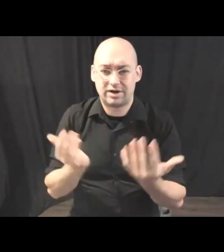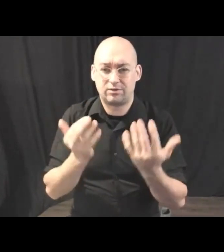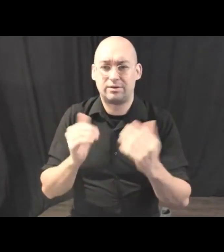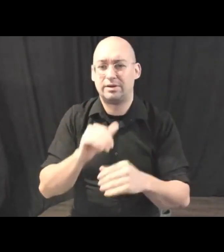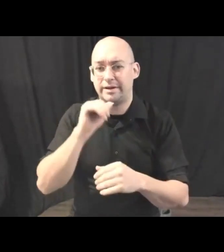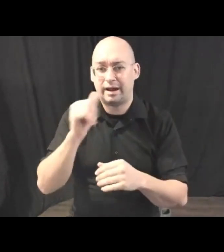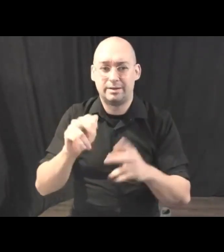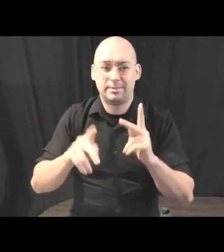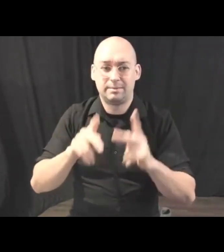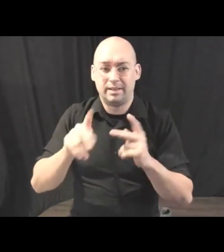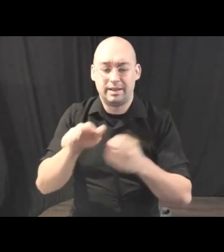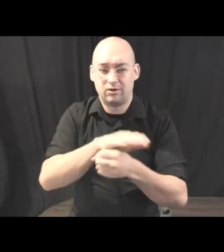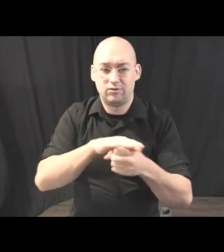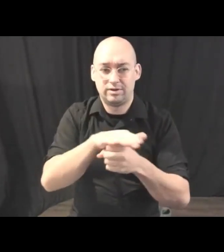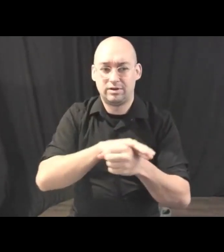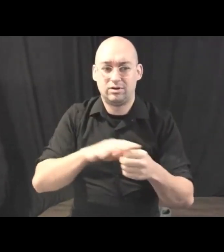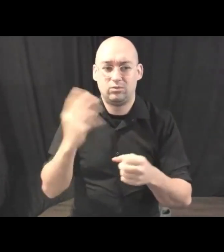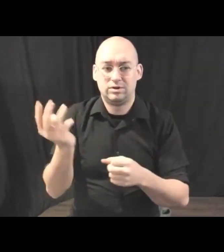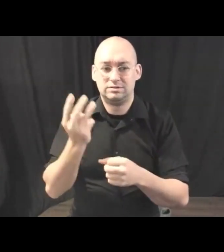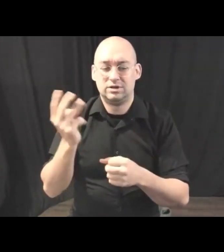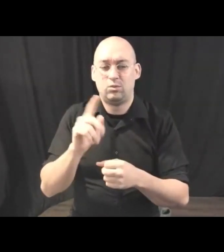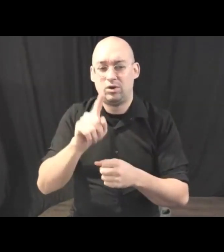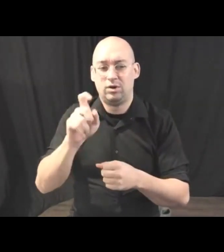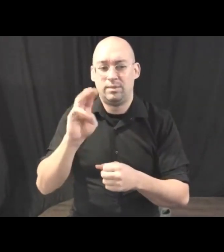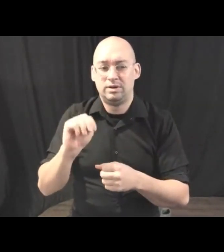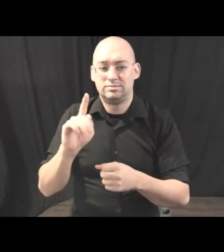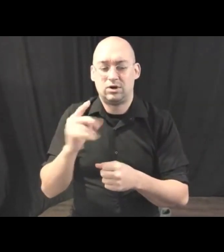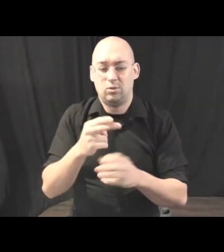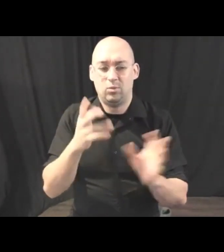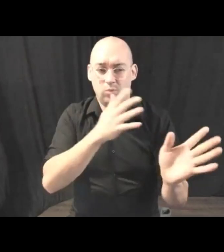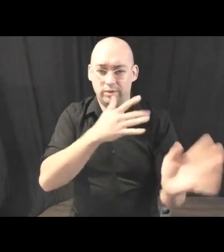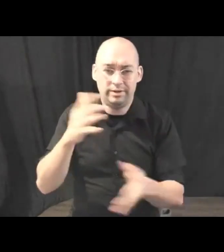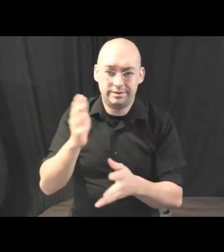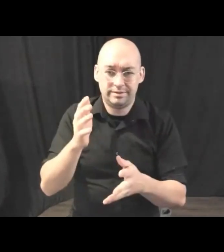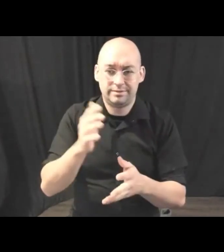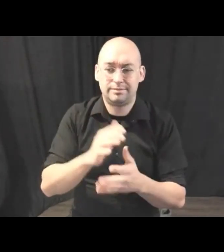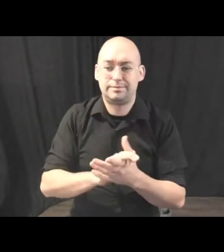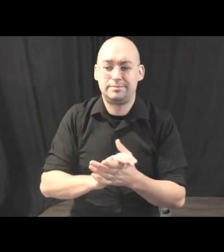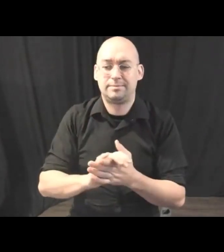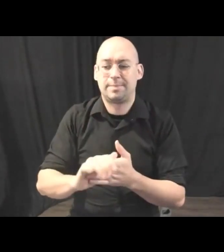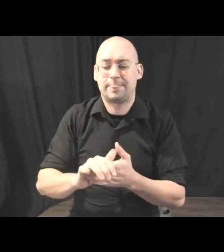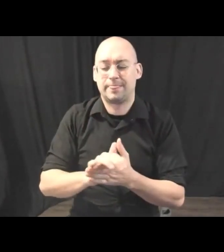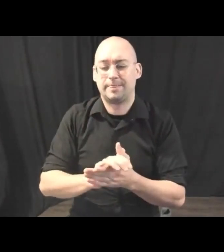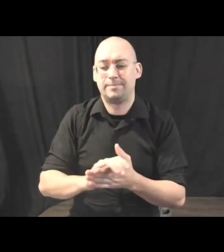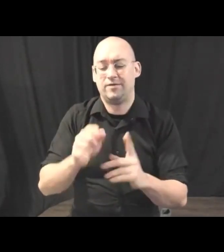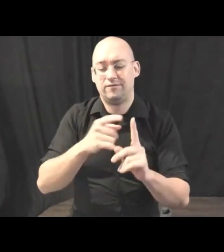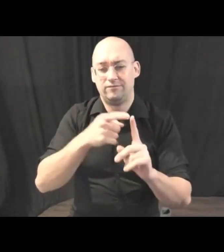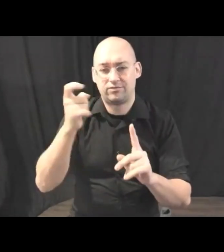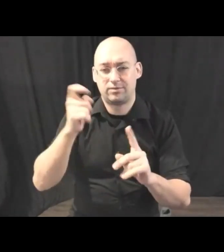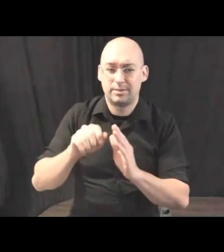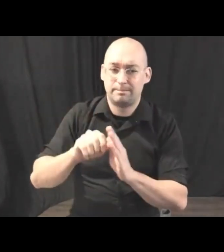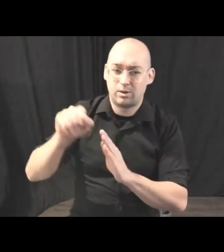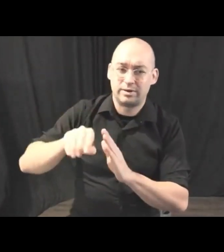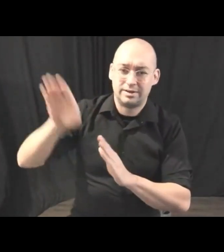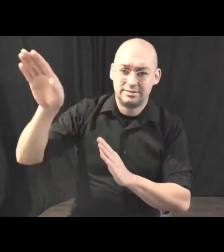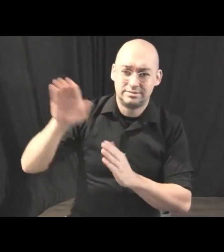area, maybe with wind speed, just like the 100-mile-per-hour wind with embers falling right from the mountain. And so